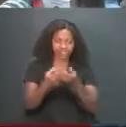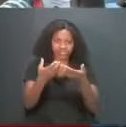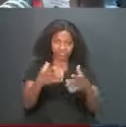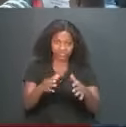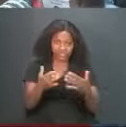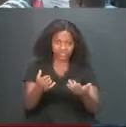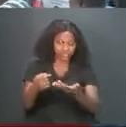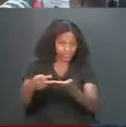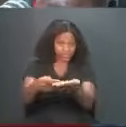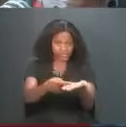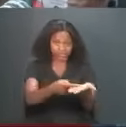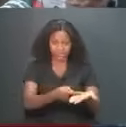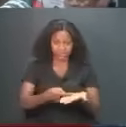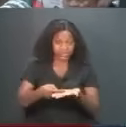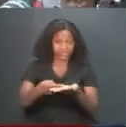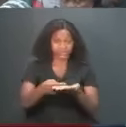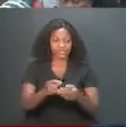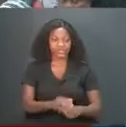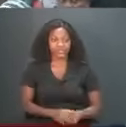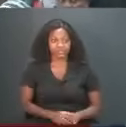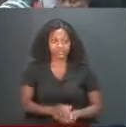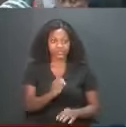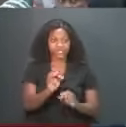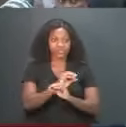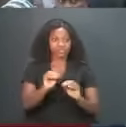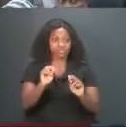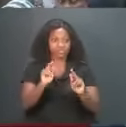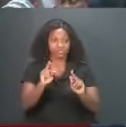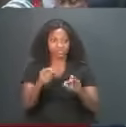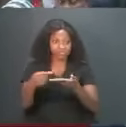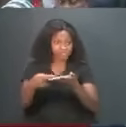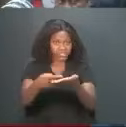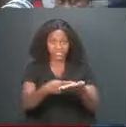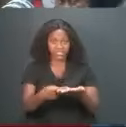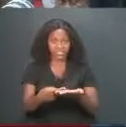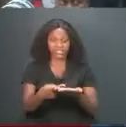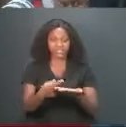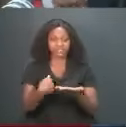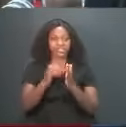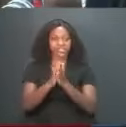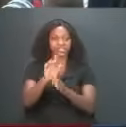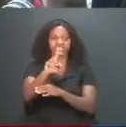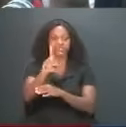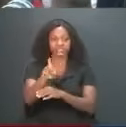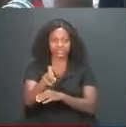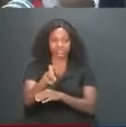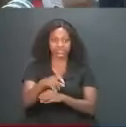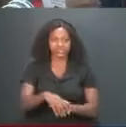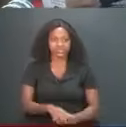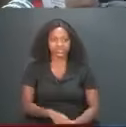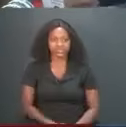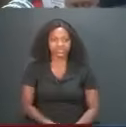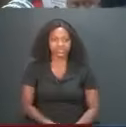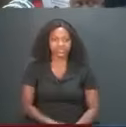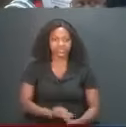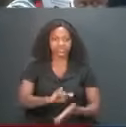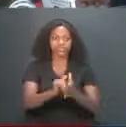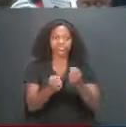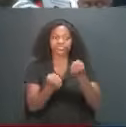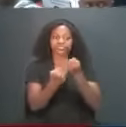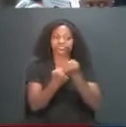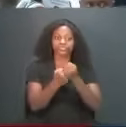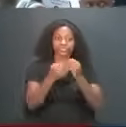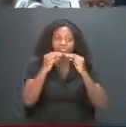House. There being no further consideration, I put the question. Those in favor